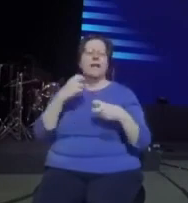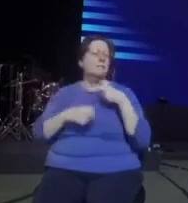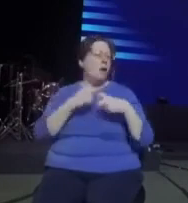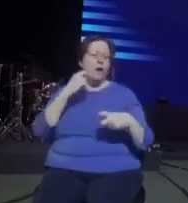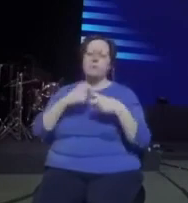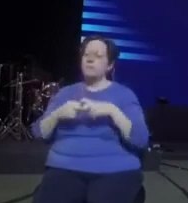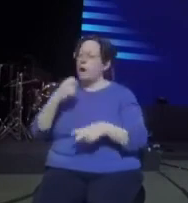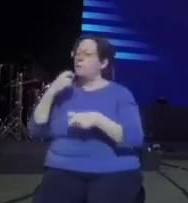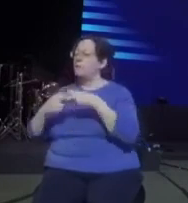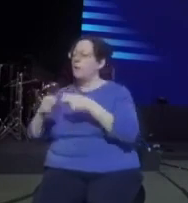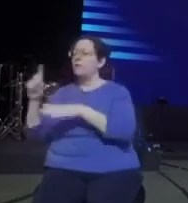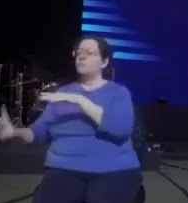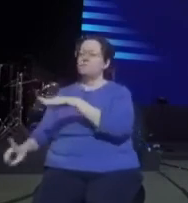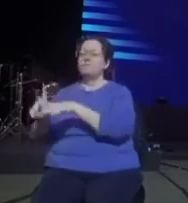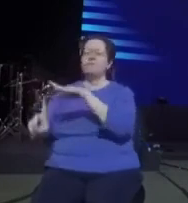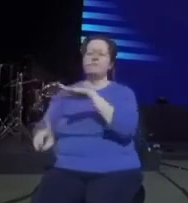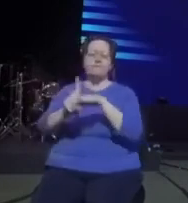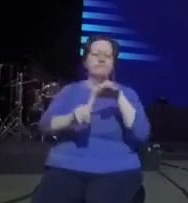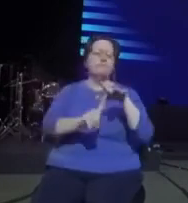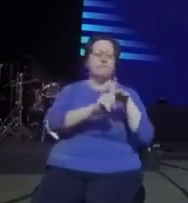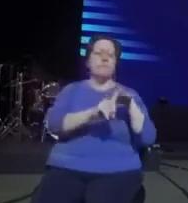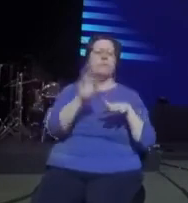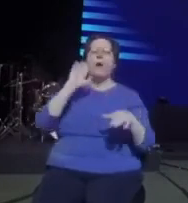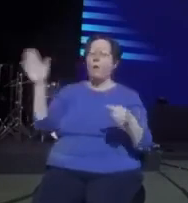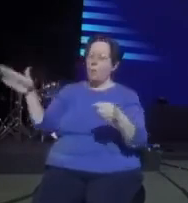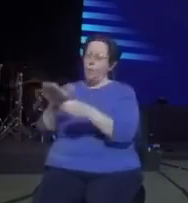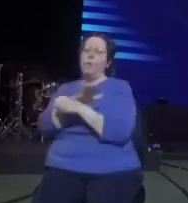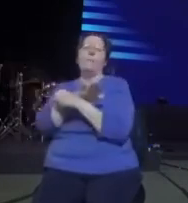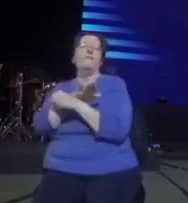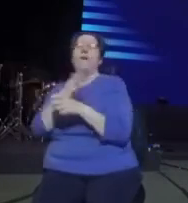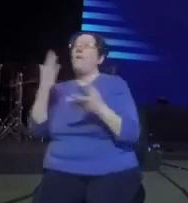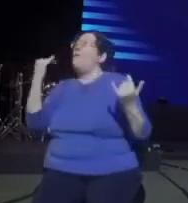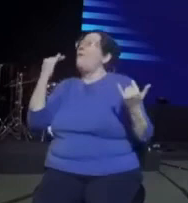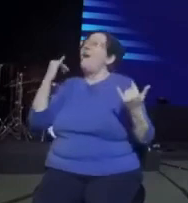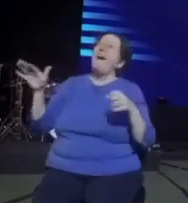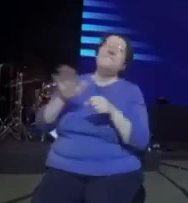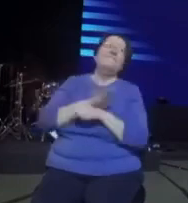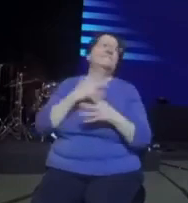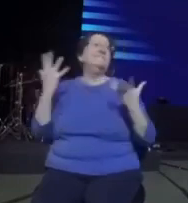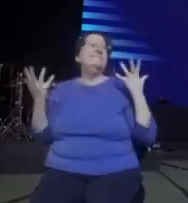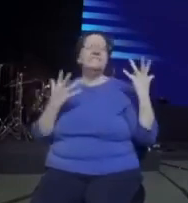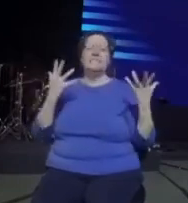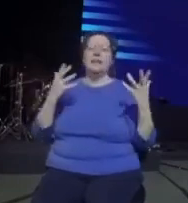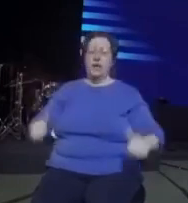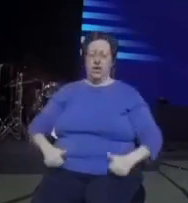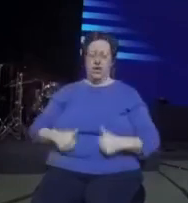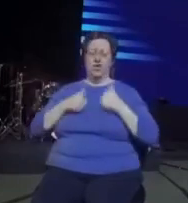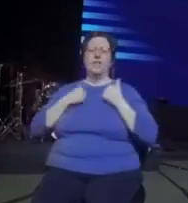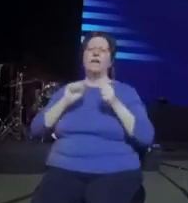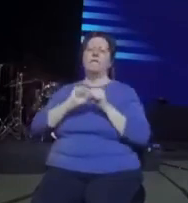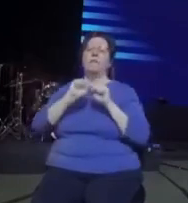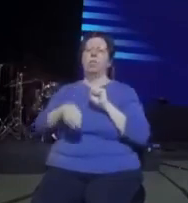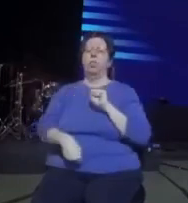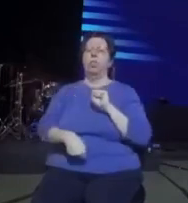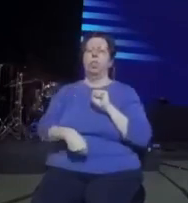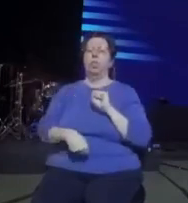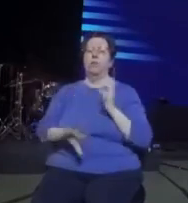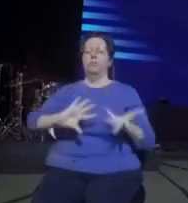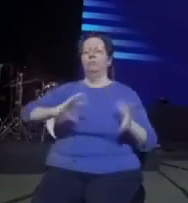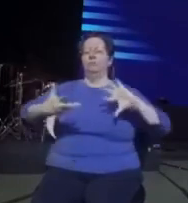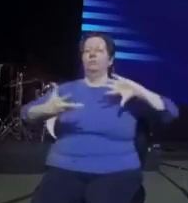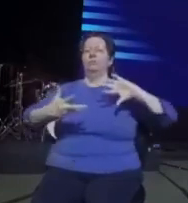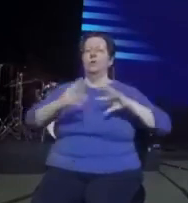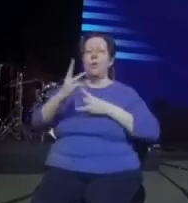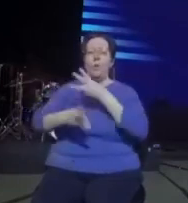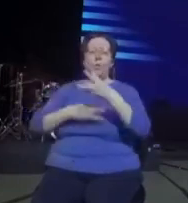problem after problem. Your boat will be filled. You say, oh, why does it have to be that way? Because you live in a broken world that